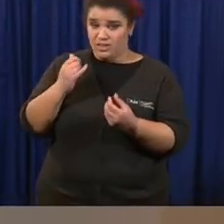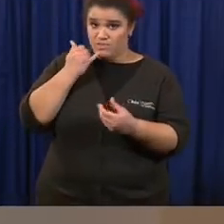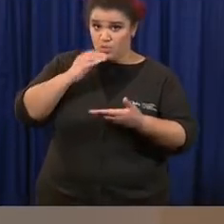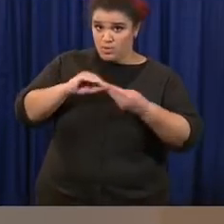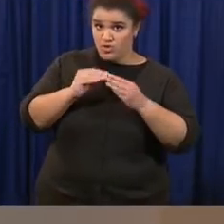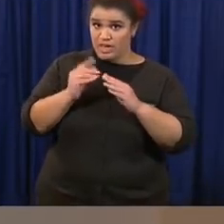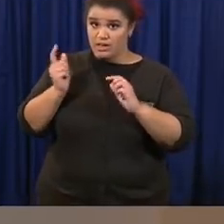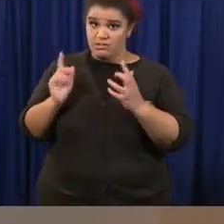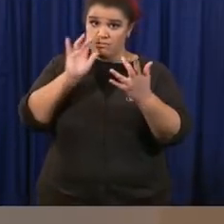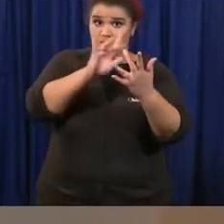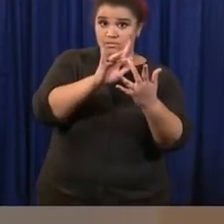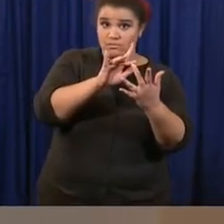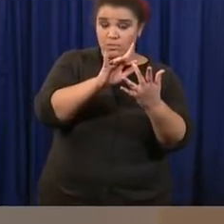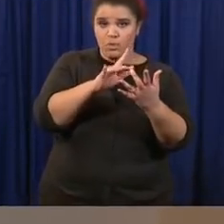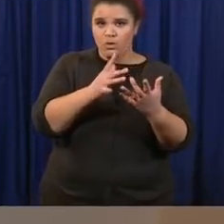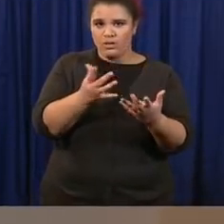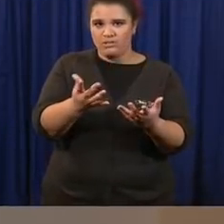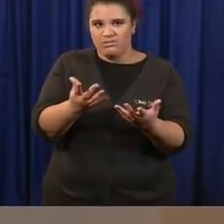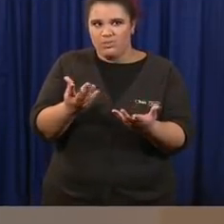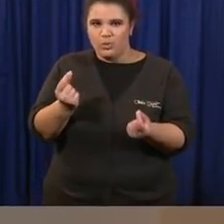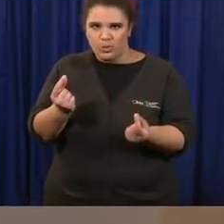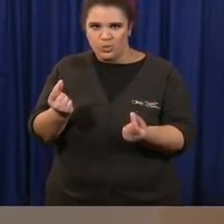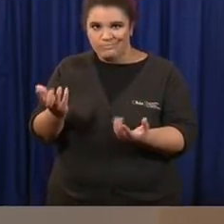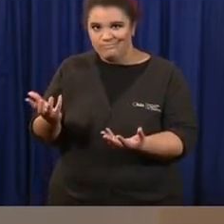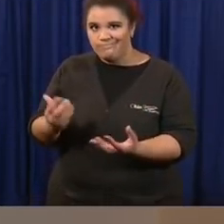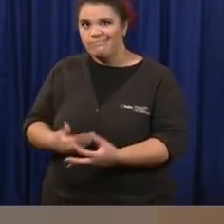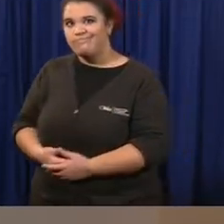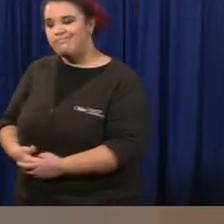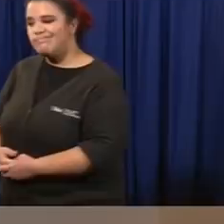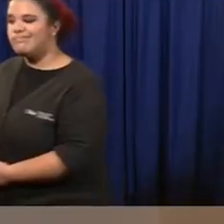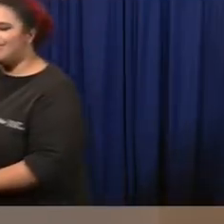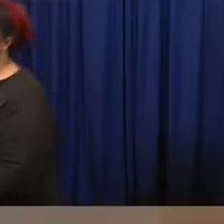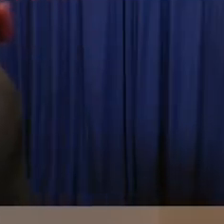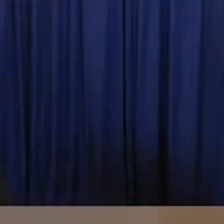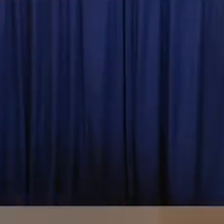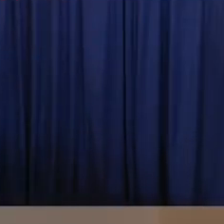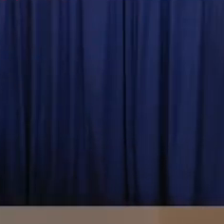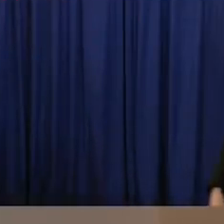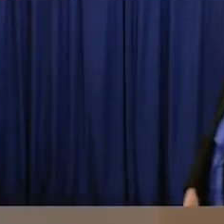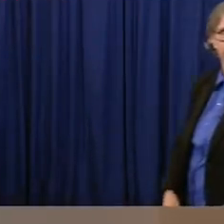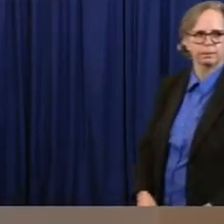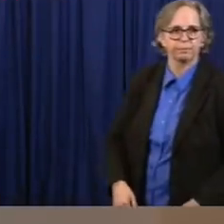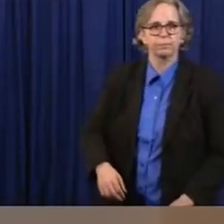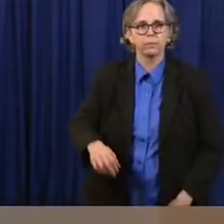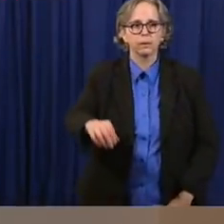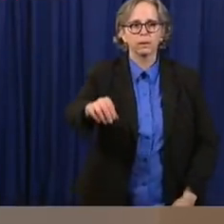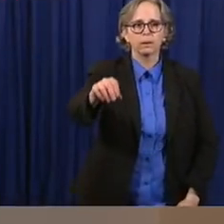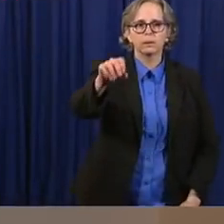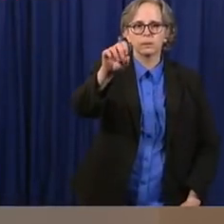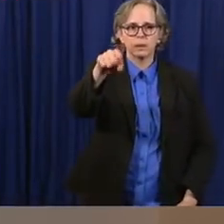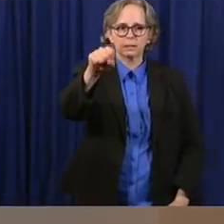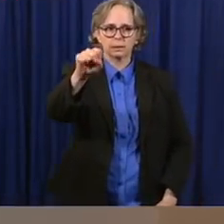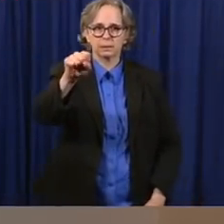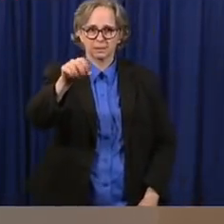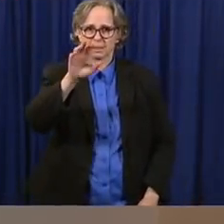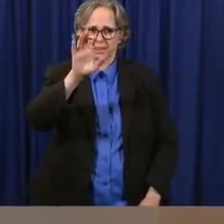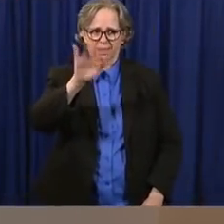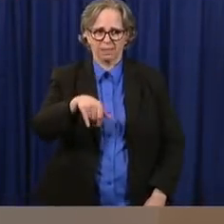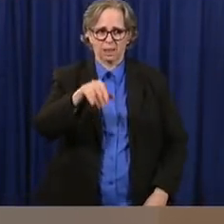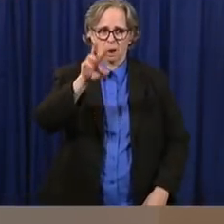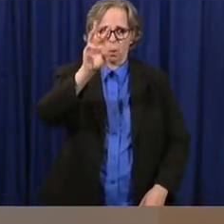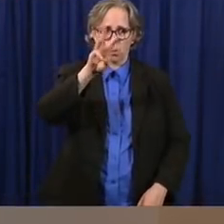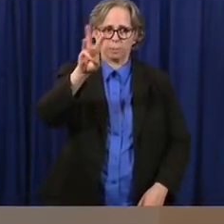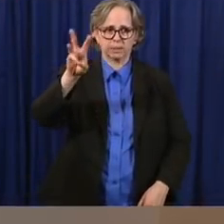a chat function on the website that allows you to do some of that interaction, and we hope